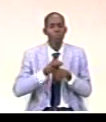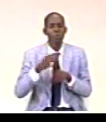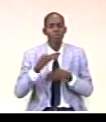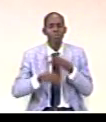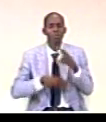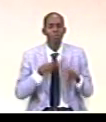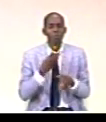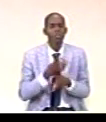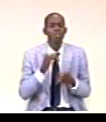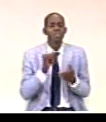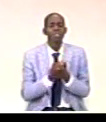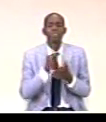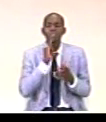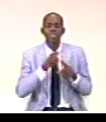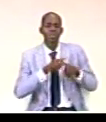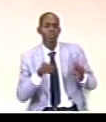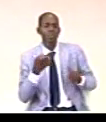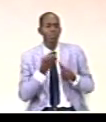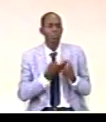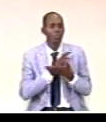engender holiness and righteousness,